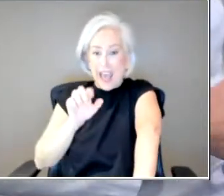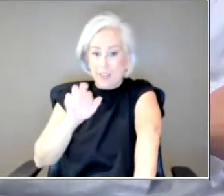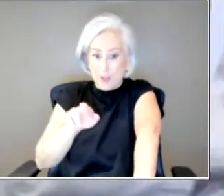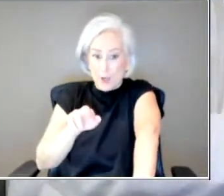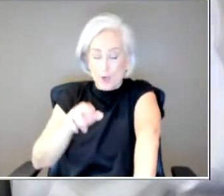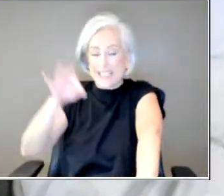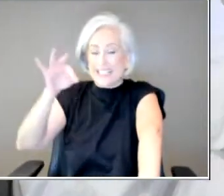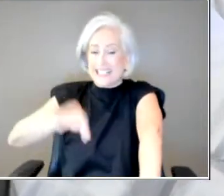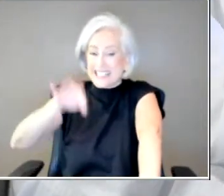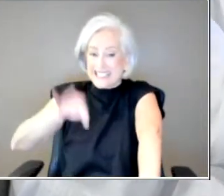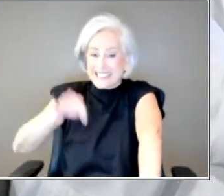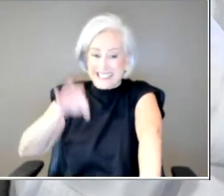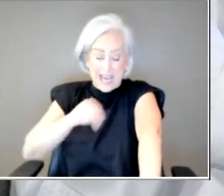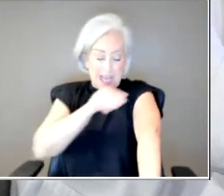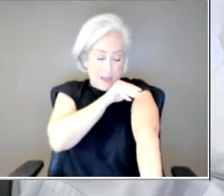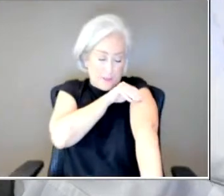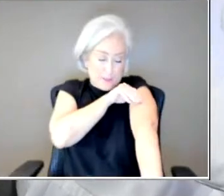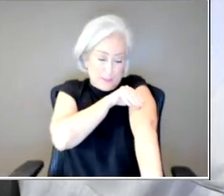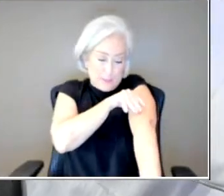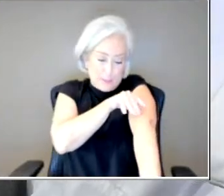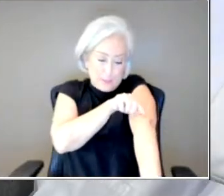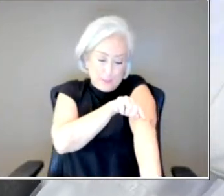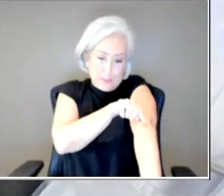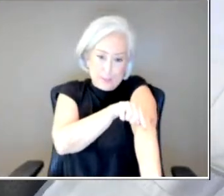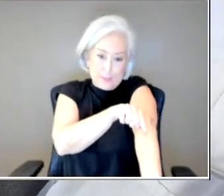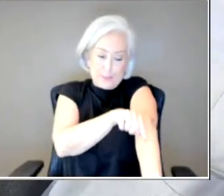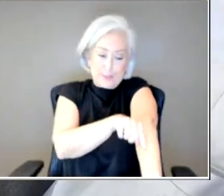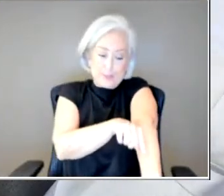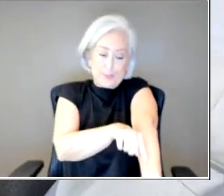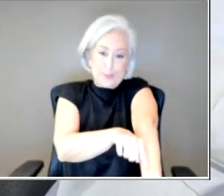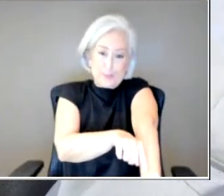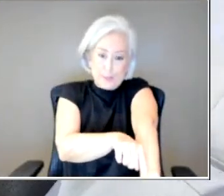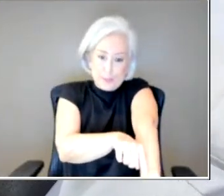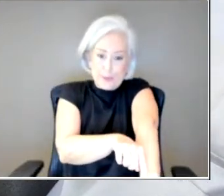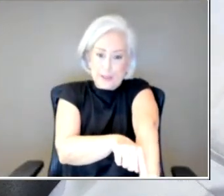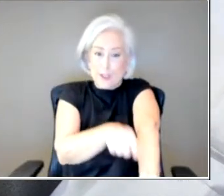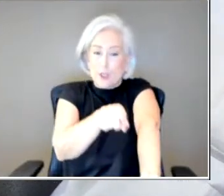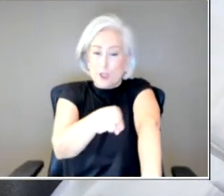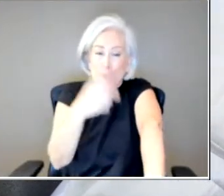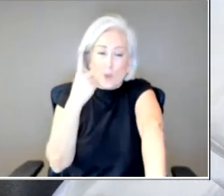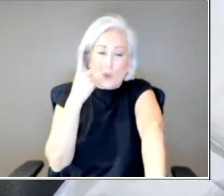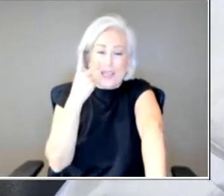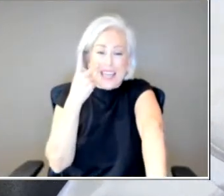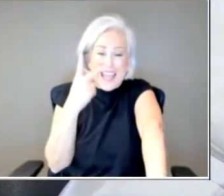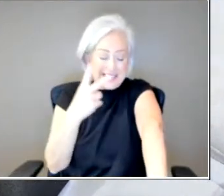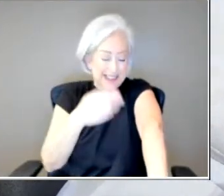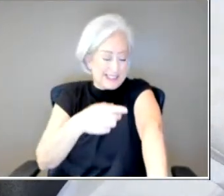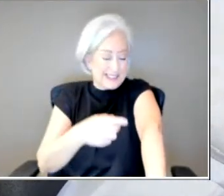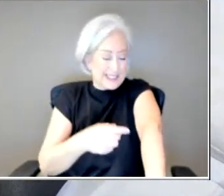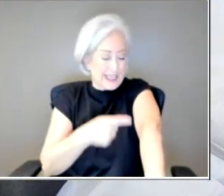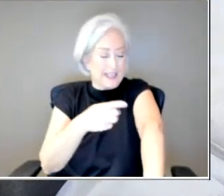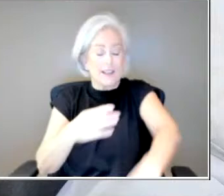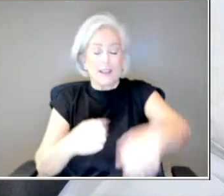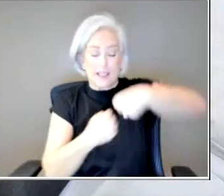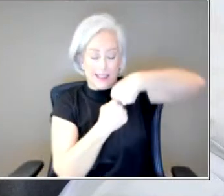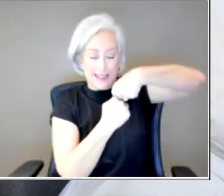vessel that's taking blood down the leg. Now you can kind of hallucinate back here a couple of shapes. This is the knee joint right here. This is the